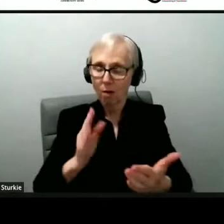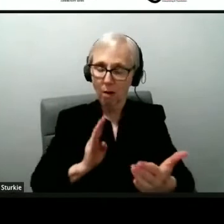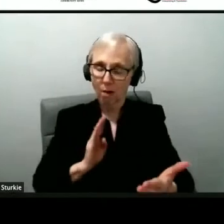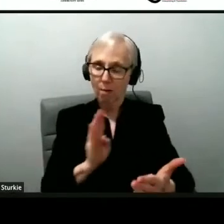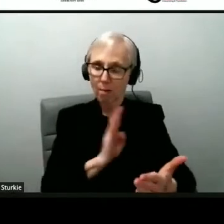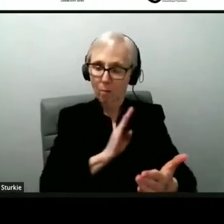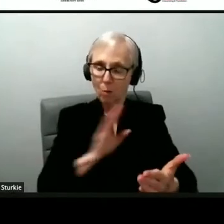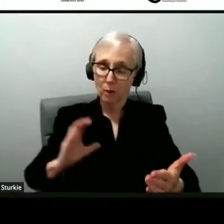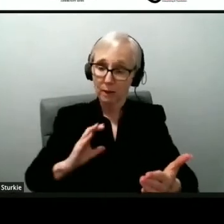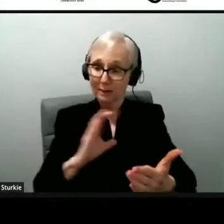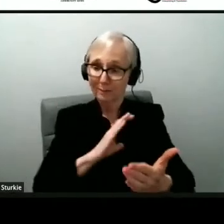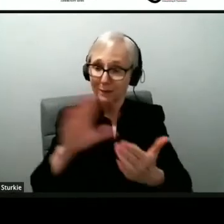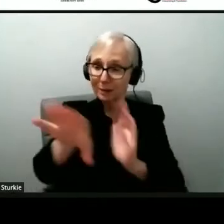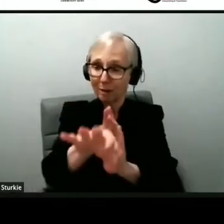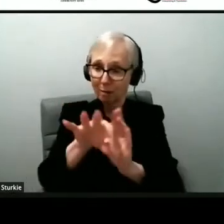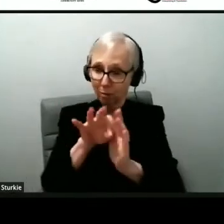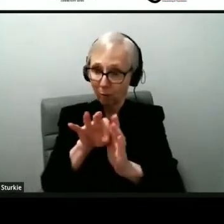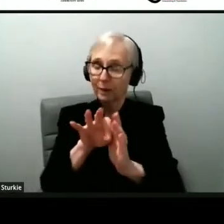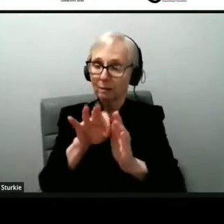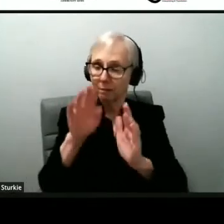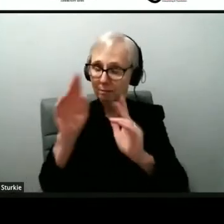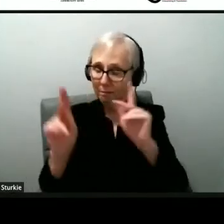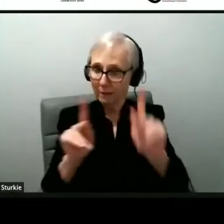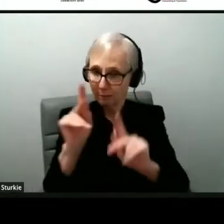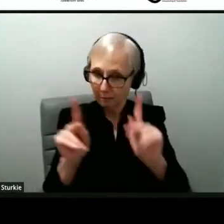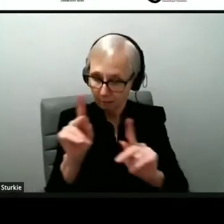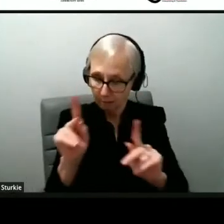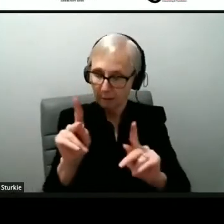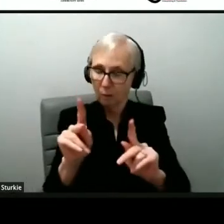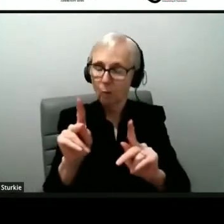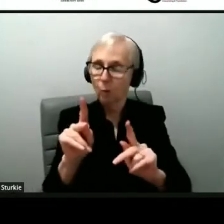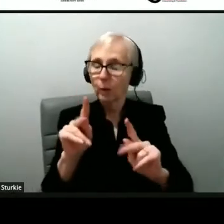commission appointees, and we look forward to your continued service